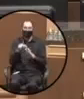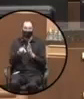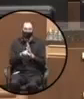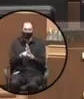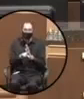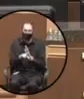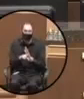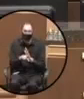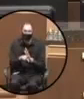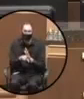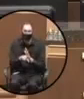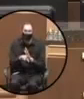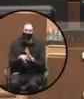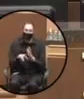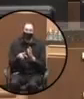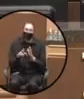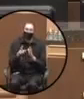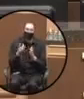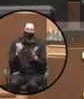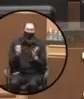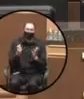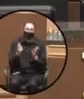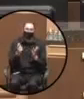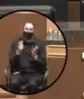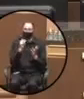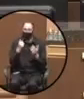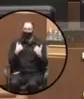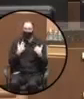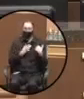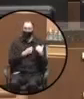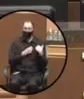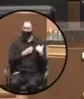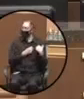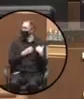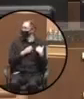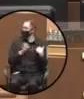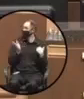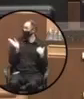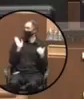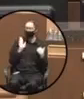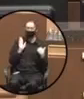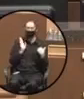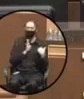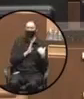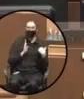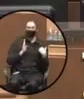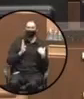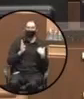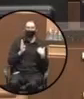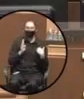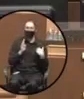It is not something that any member of this board, to my knowledge, has ever